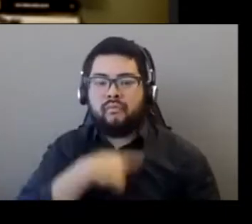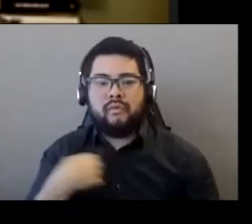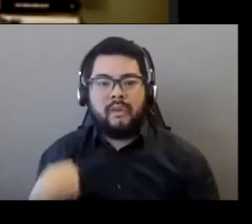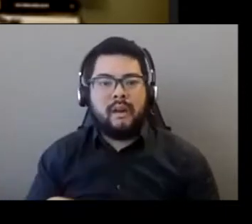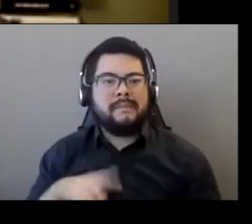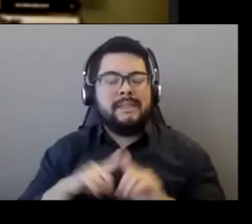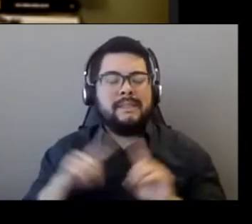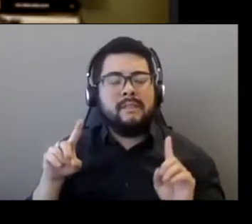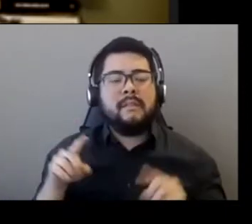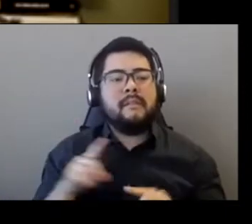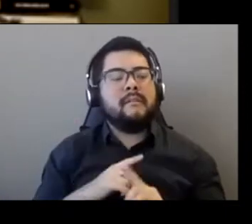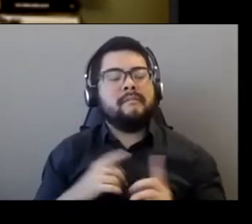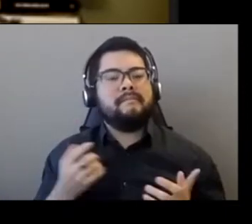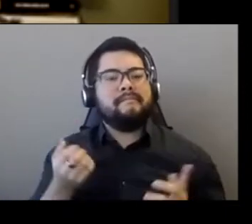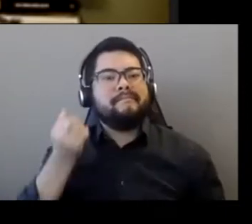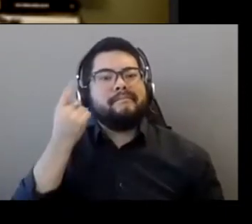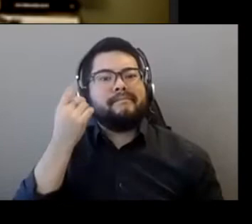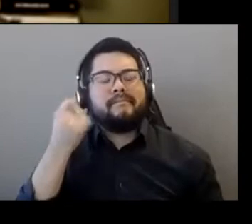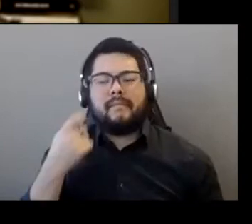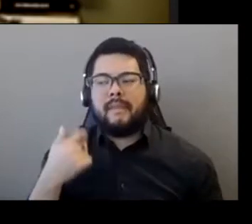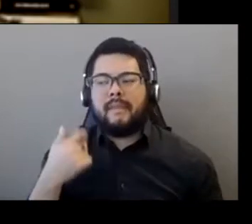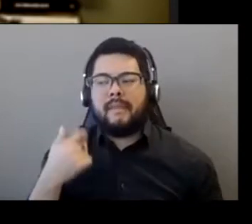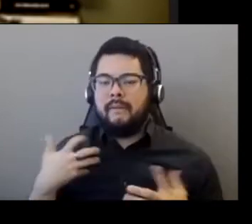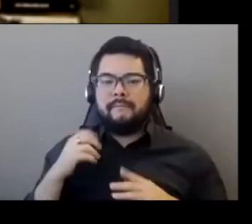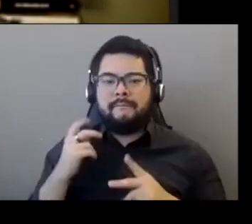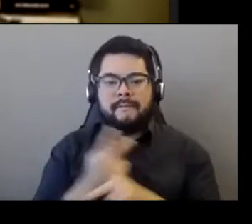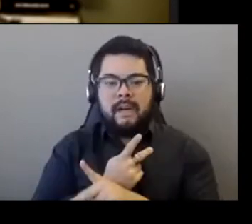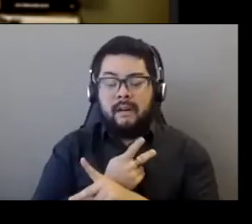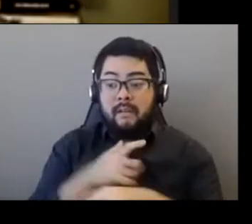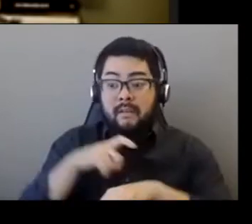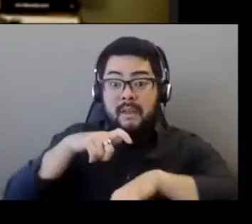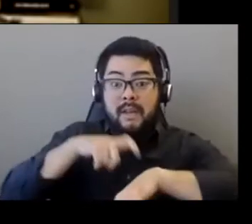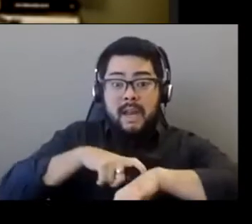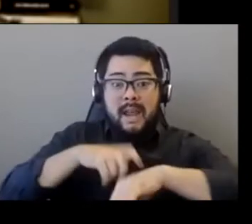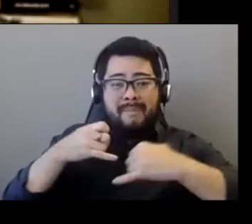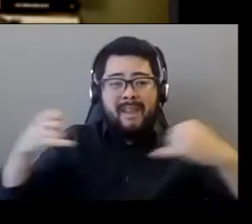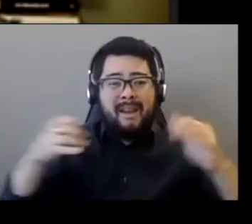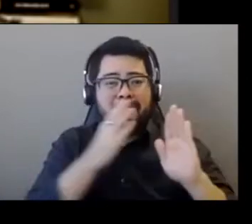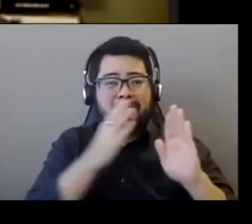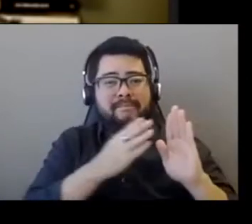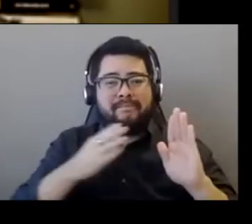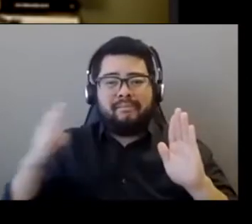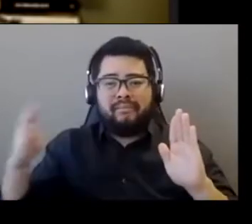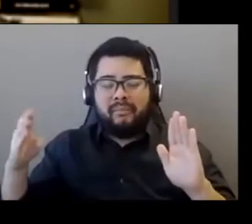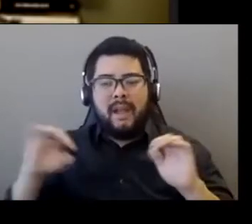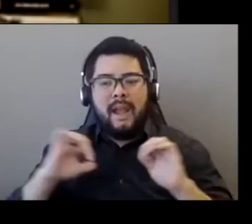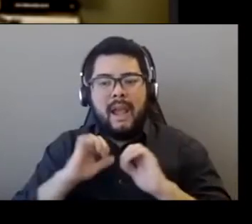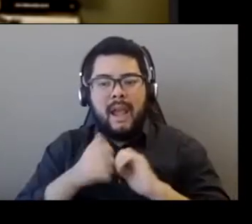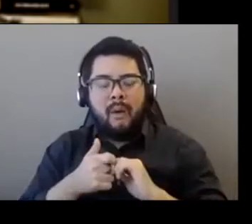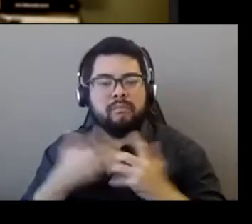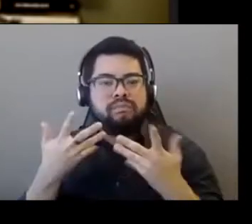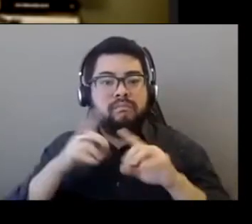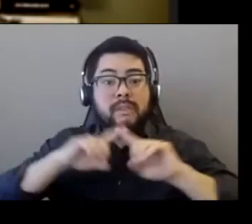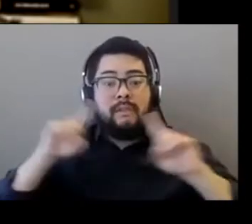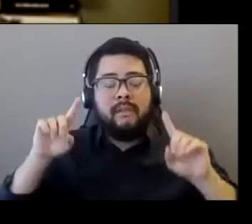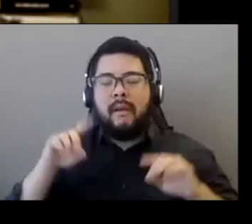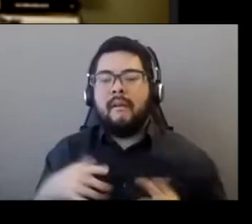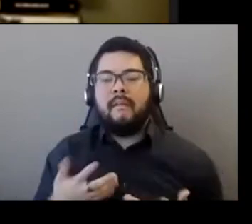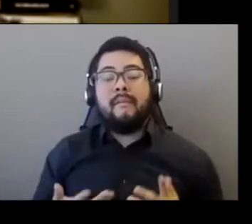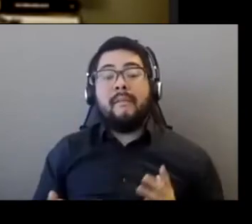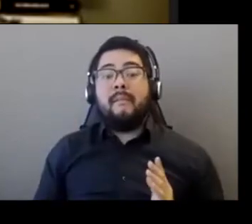statement of, you know, just putting the timeline before people. So that was slightly separate. But we did another